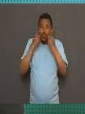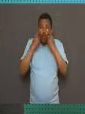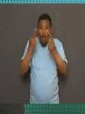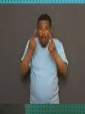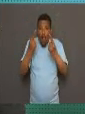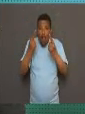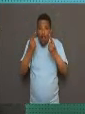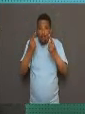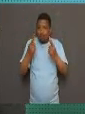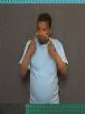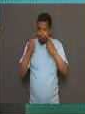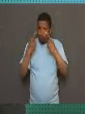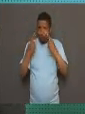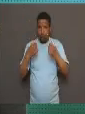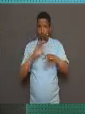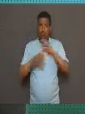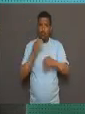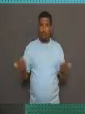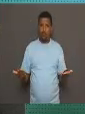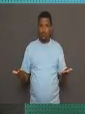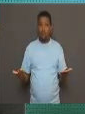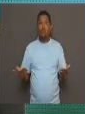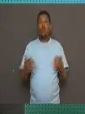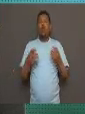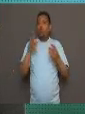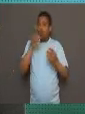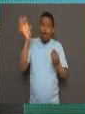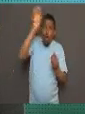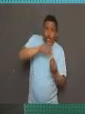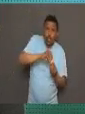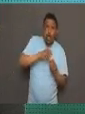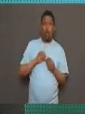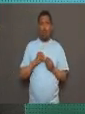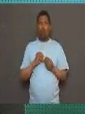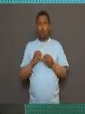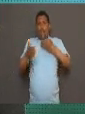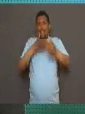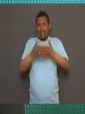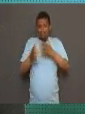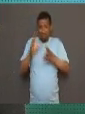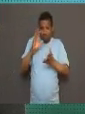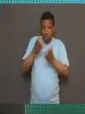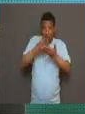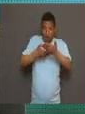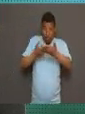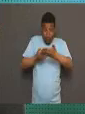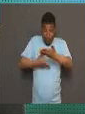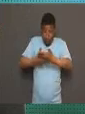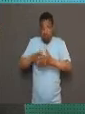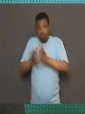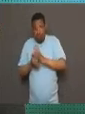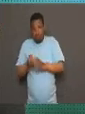visually convenient. They are also easier to handle,